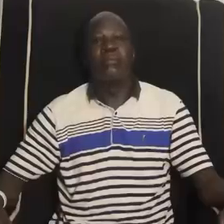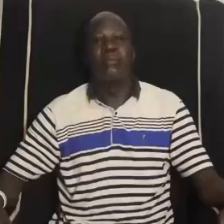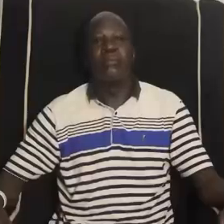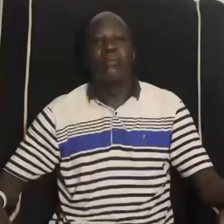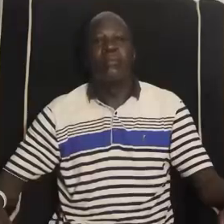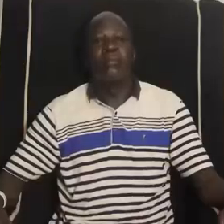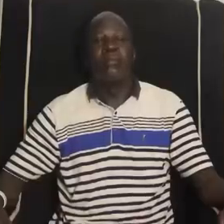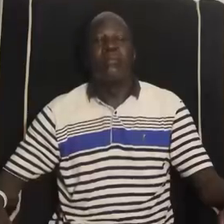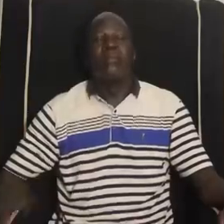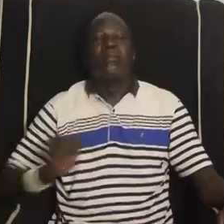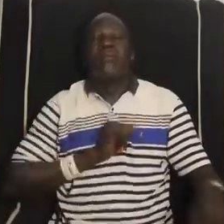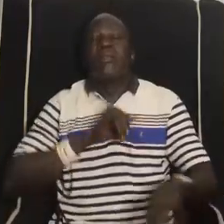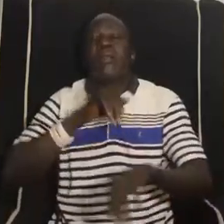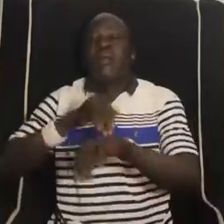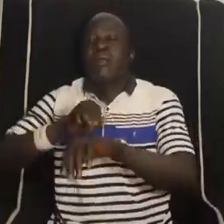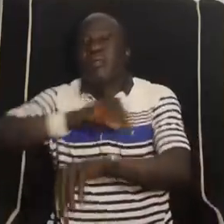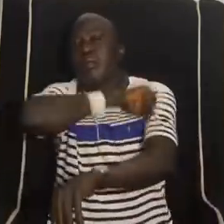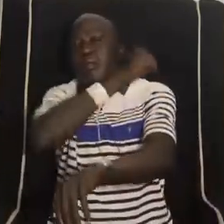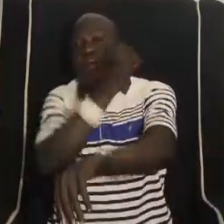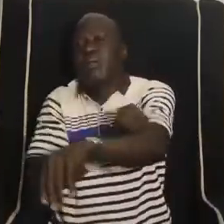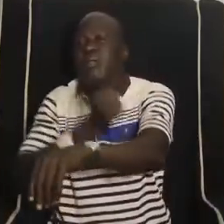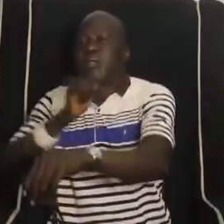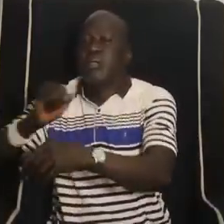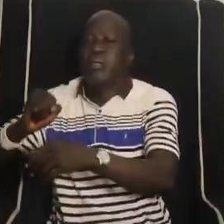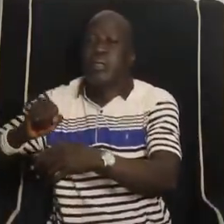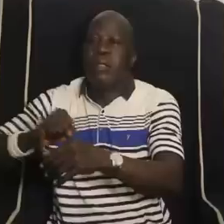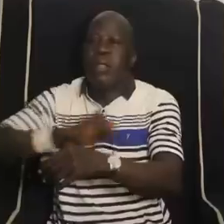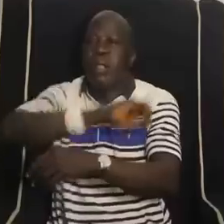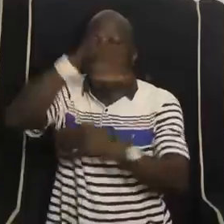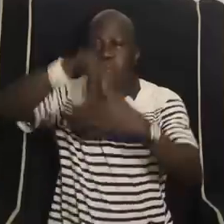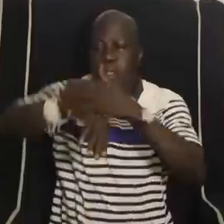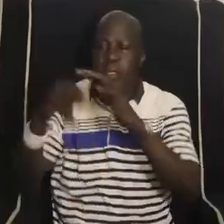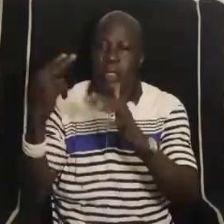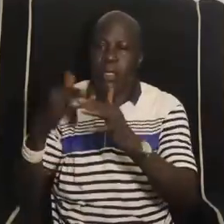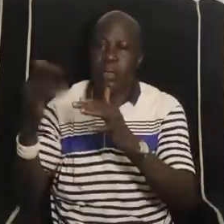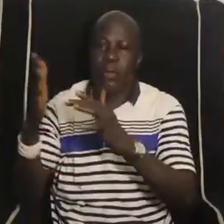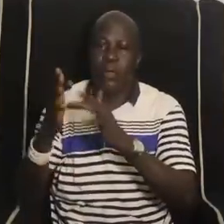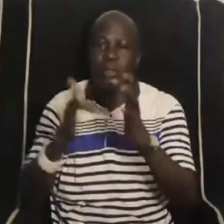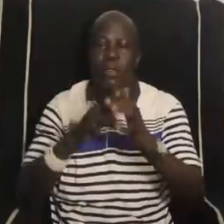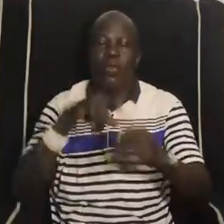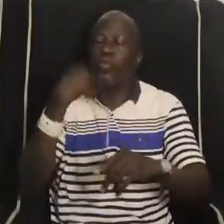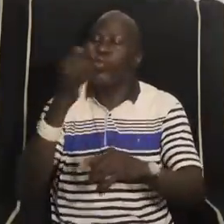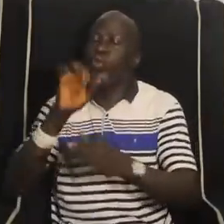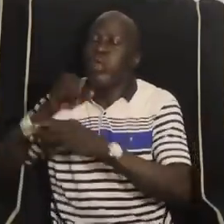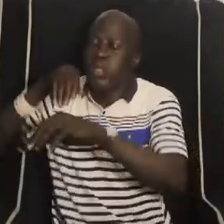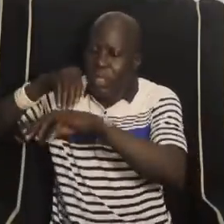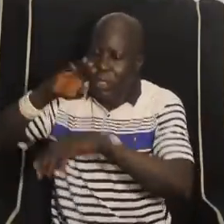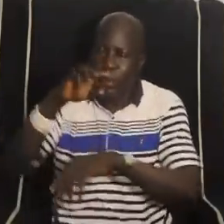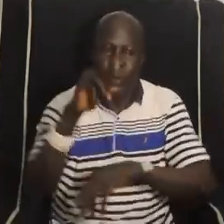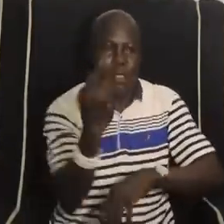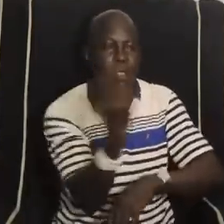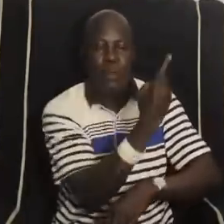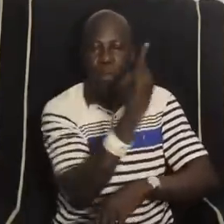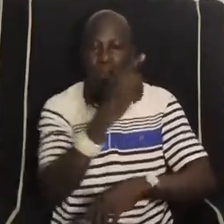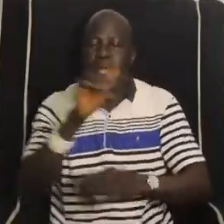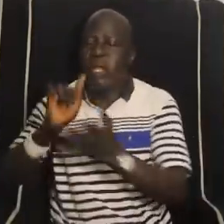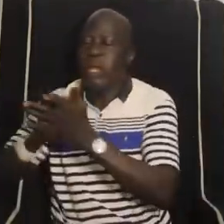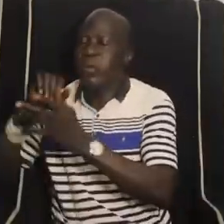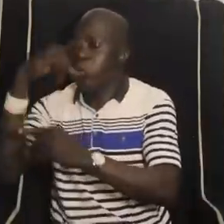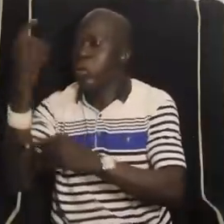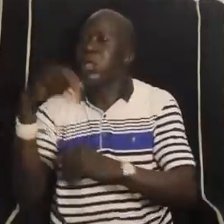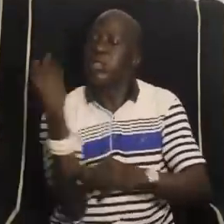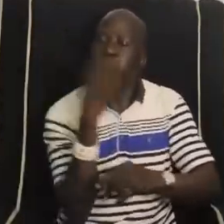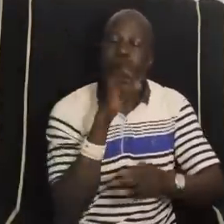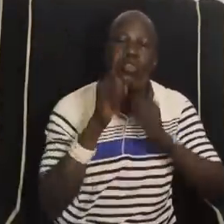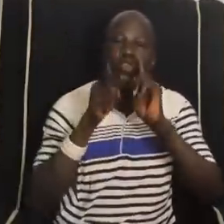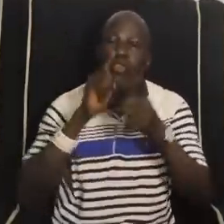ye mora se jade I said for the authority ni oruko Jesus e don mi ni sir in the name of Jesus the one that sent me won ni mo ba soro that's